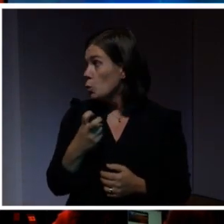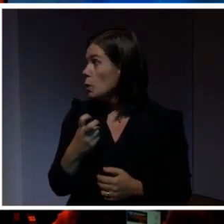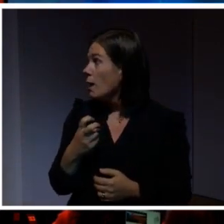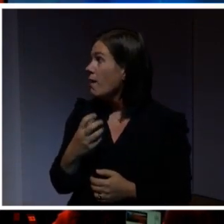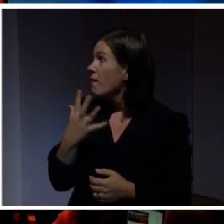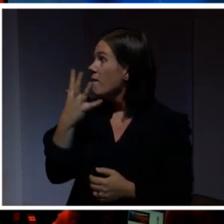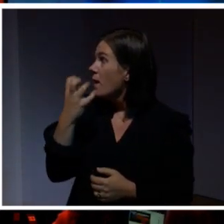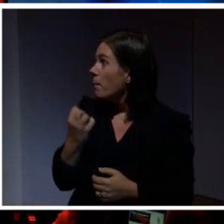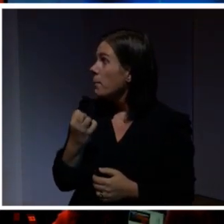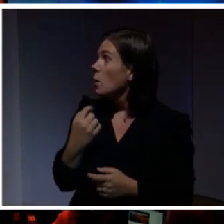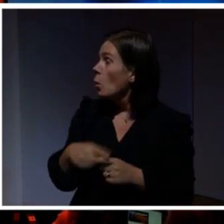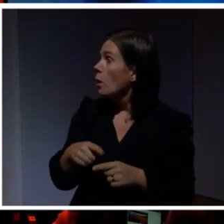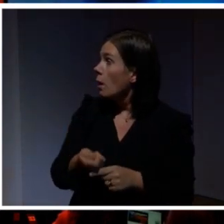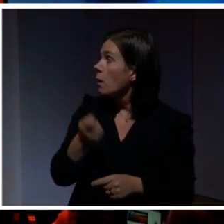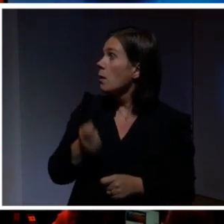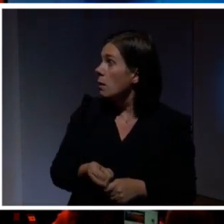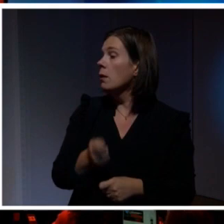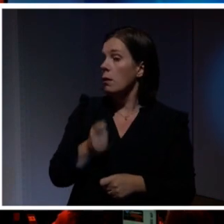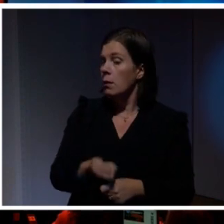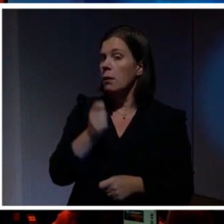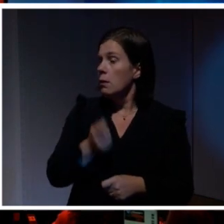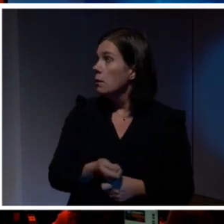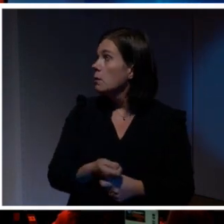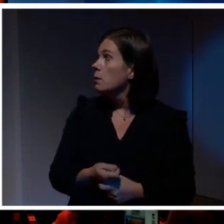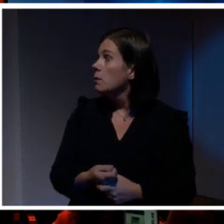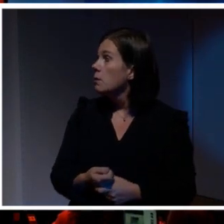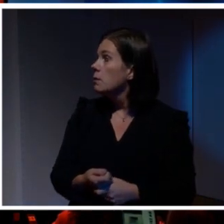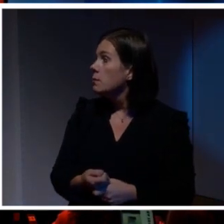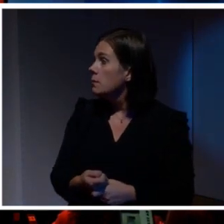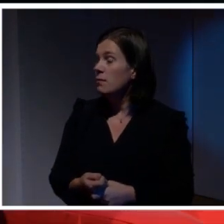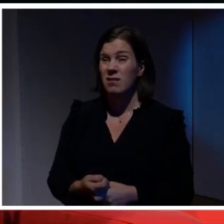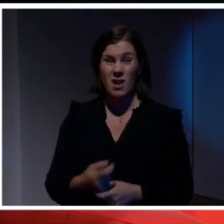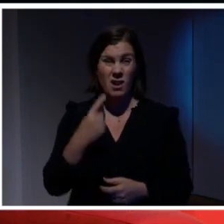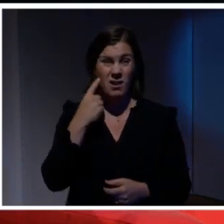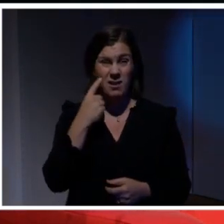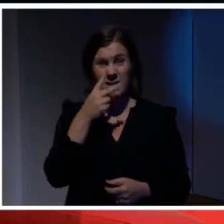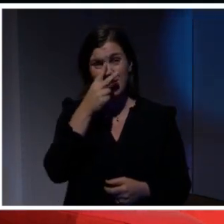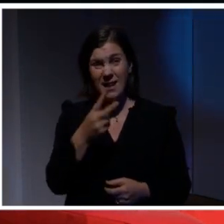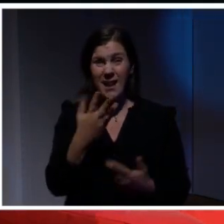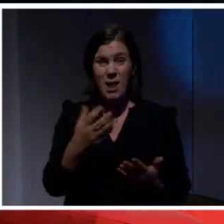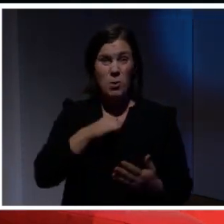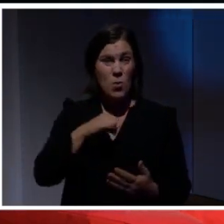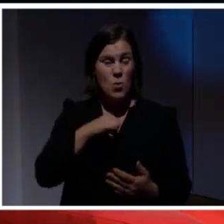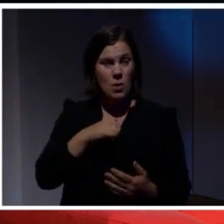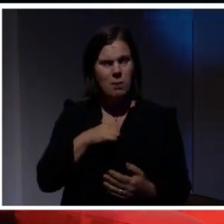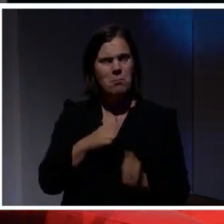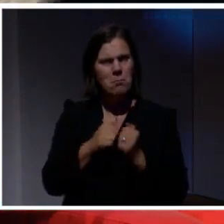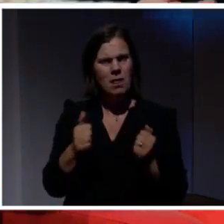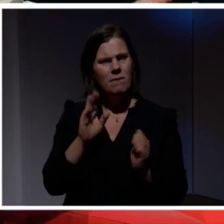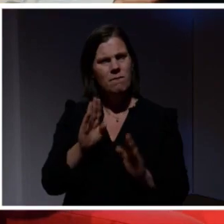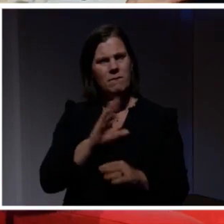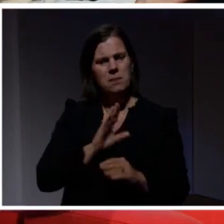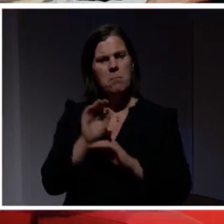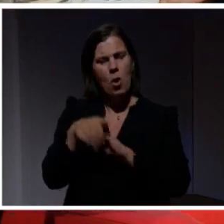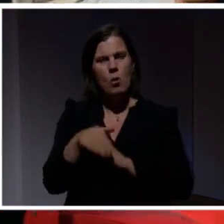50 trials, and we get the robot flipping the pancake. And you know, this may seem like all good fun, but there's actually a very